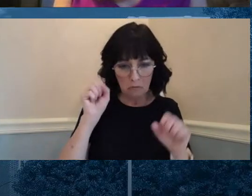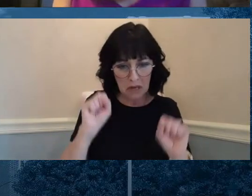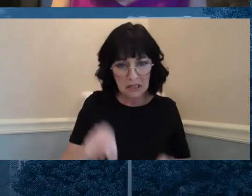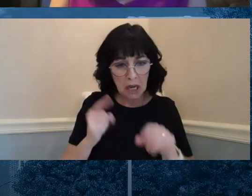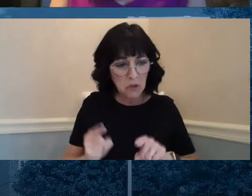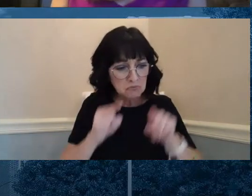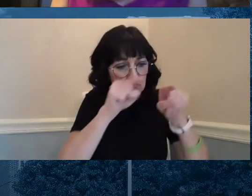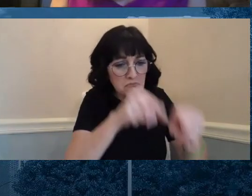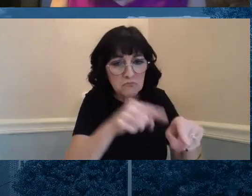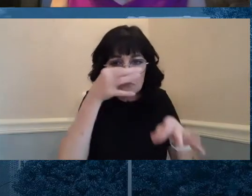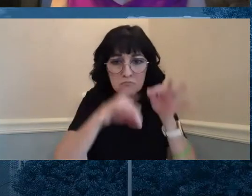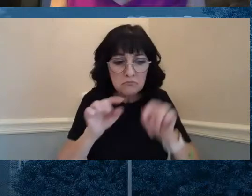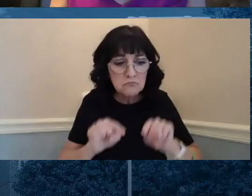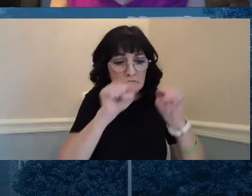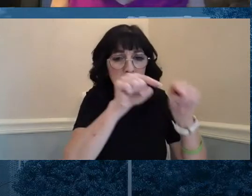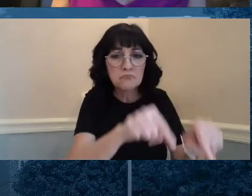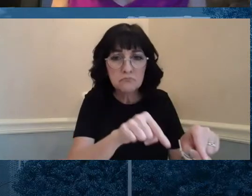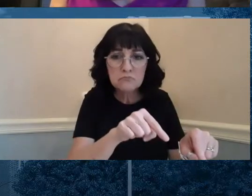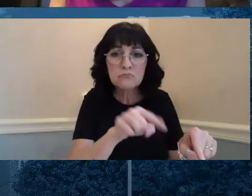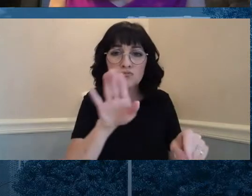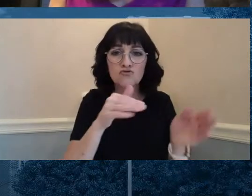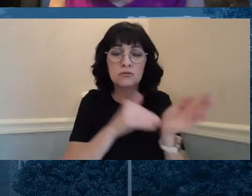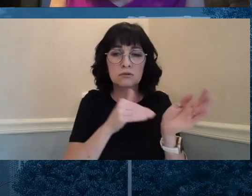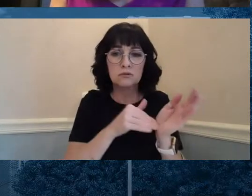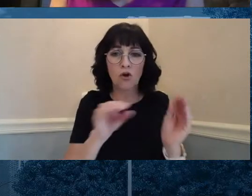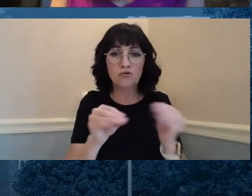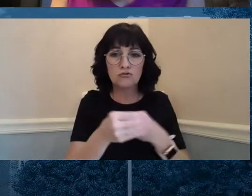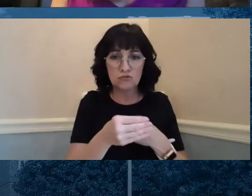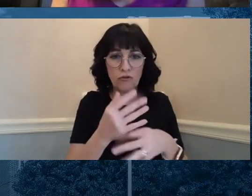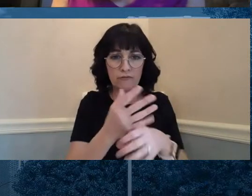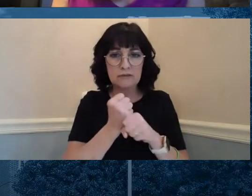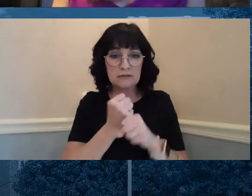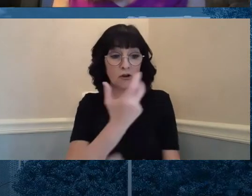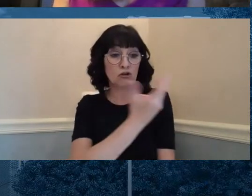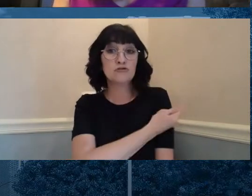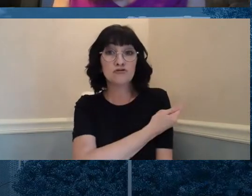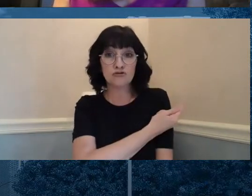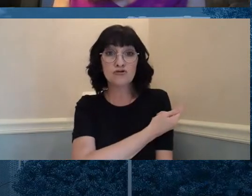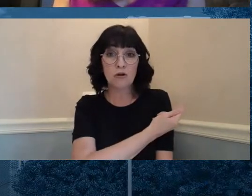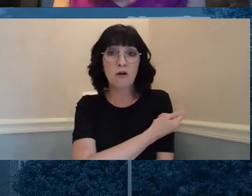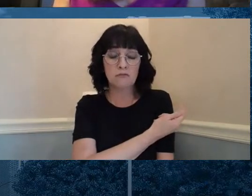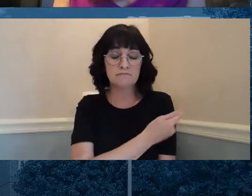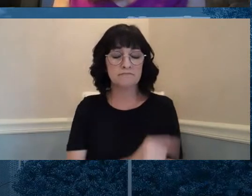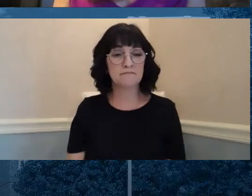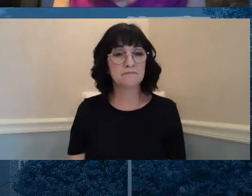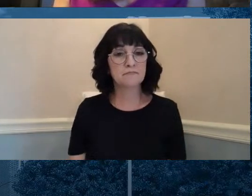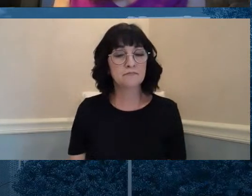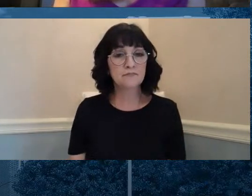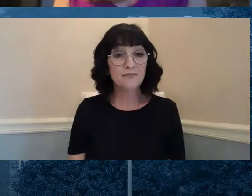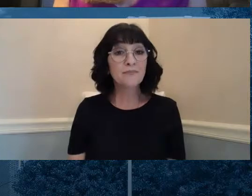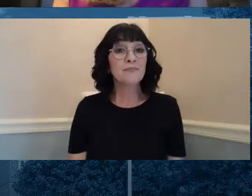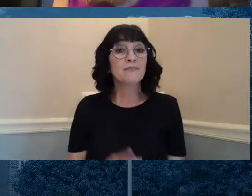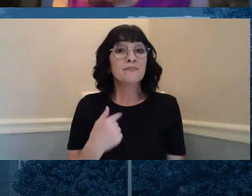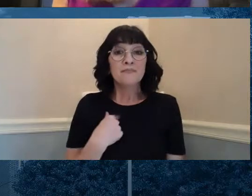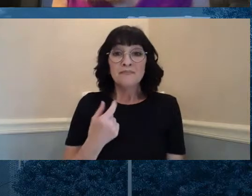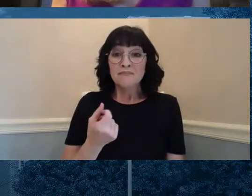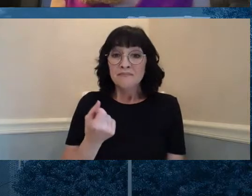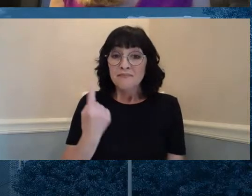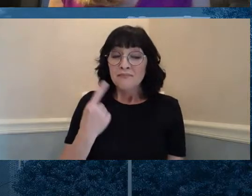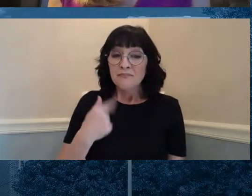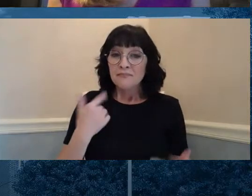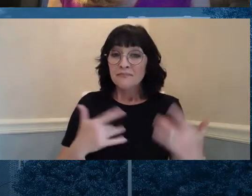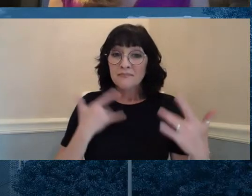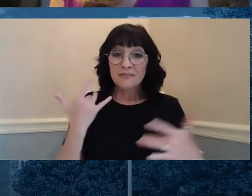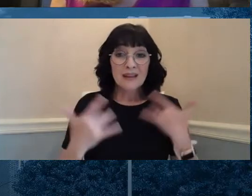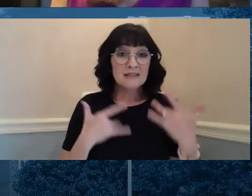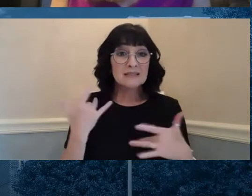news. We are also excited about a new webpage that we just launched today. We think this is going to make it so